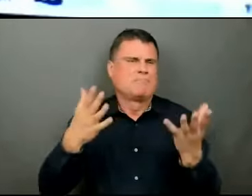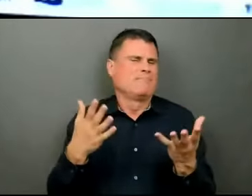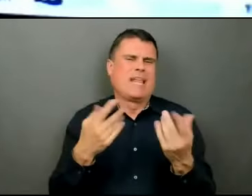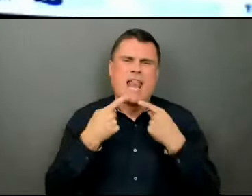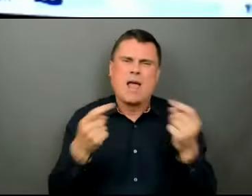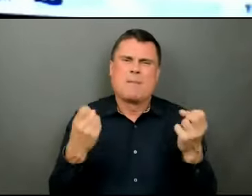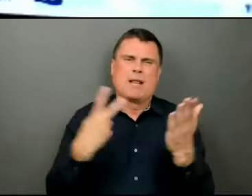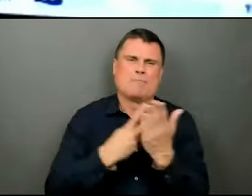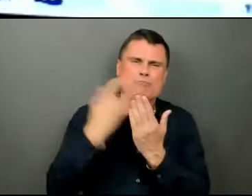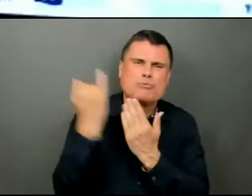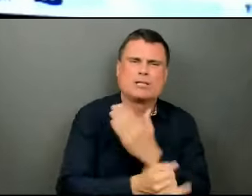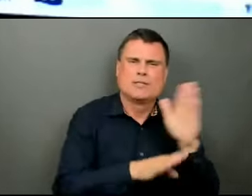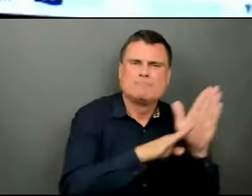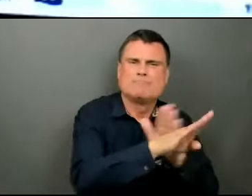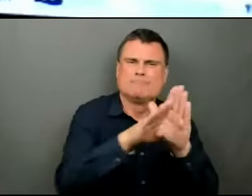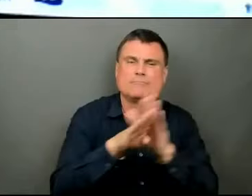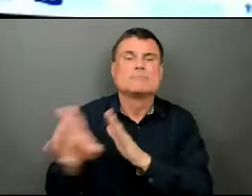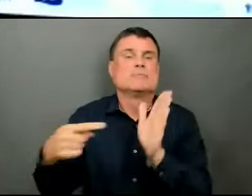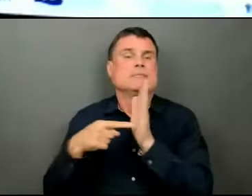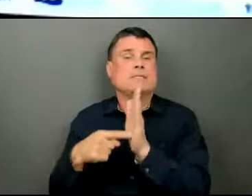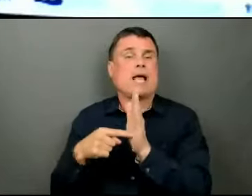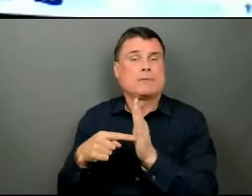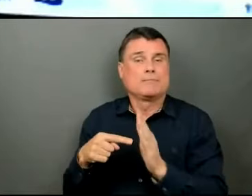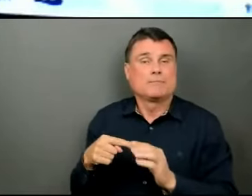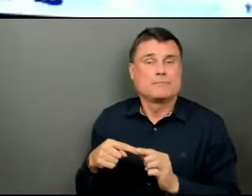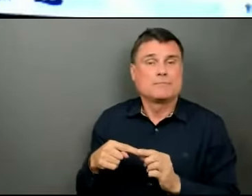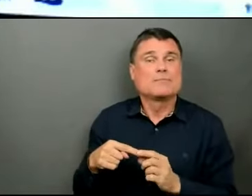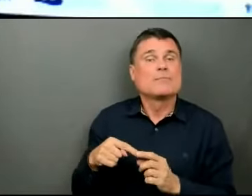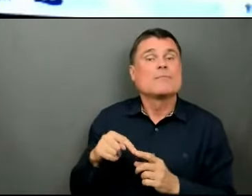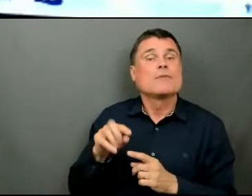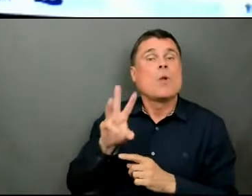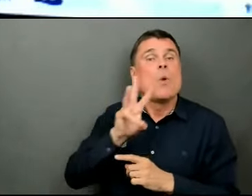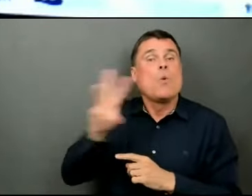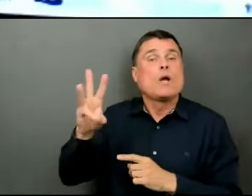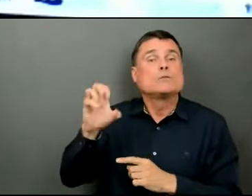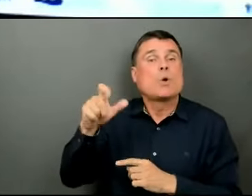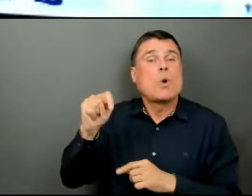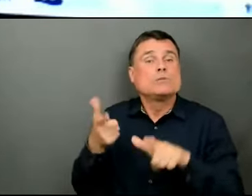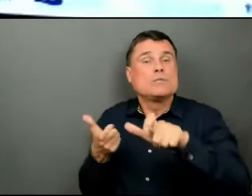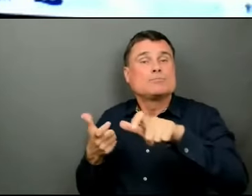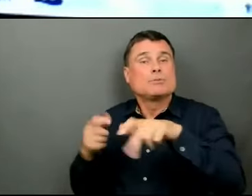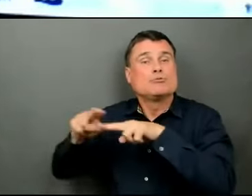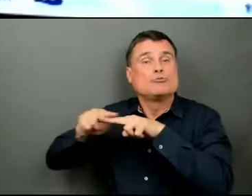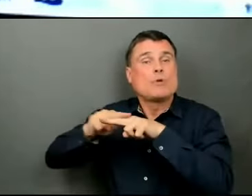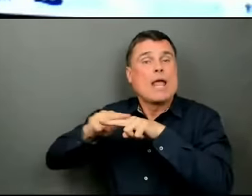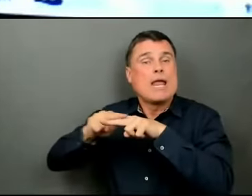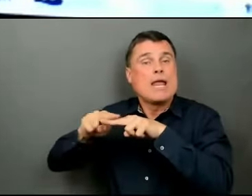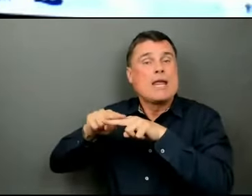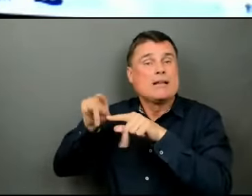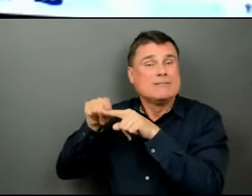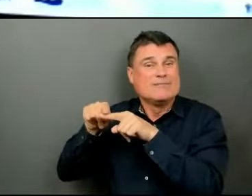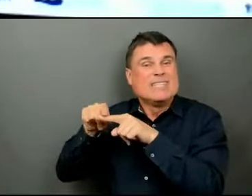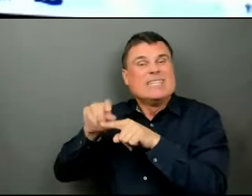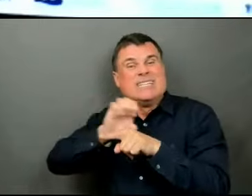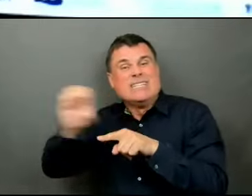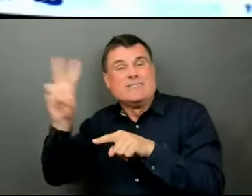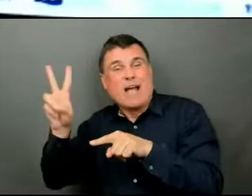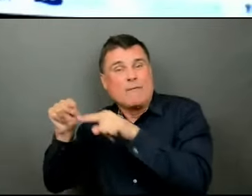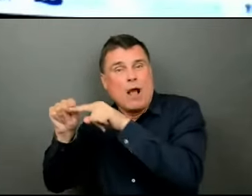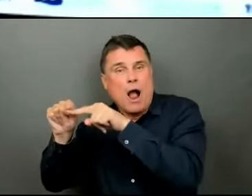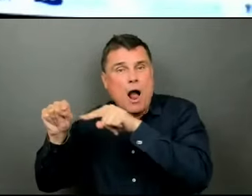West Coast Express, new electric buses, and trail enhancements. We also recently announced funding for the